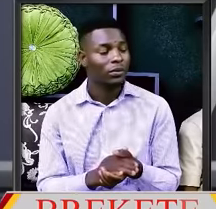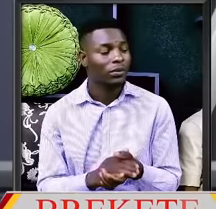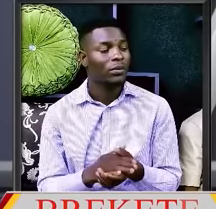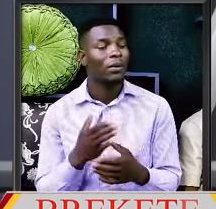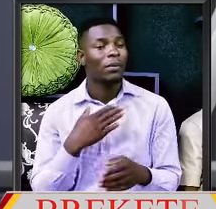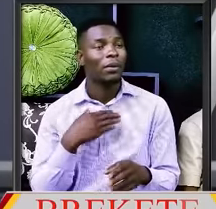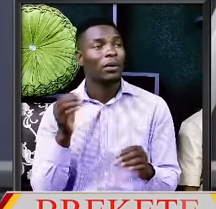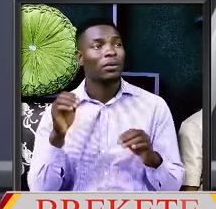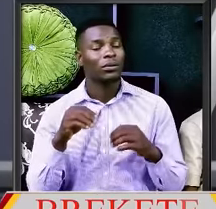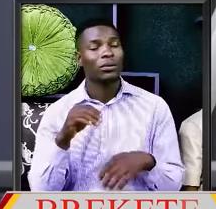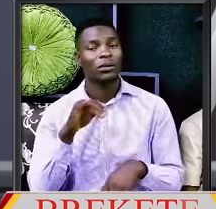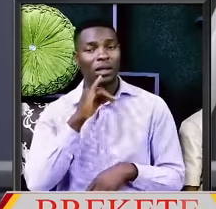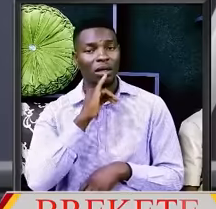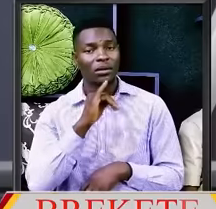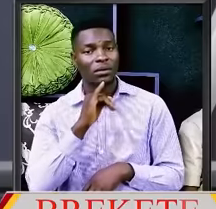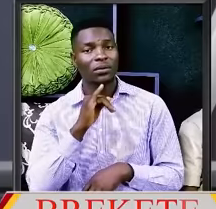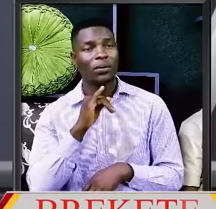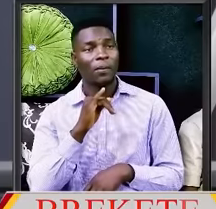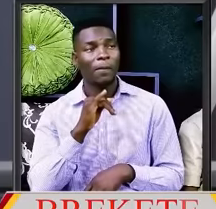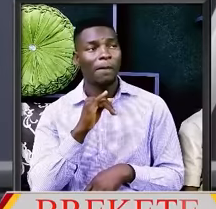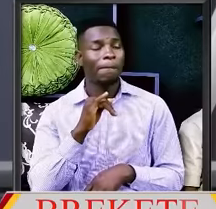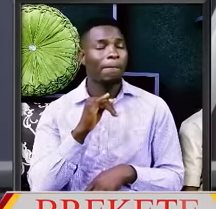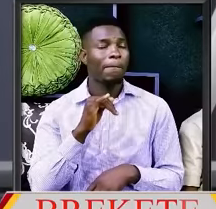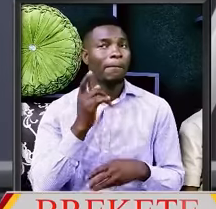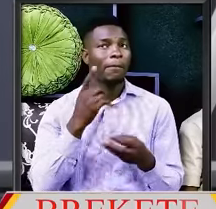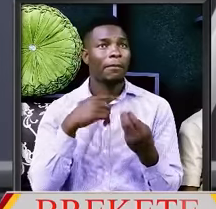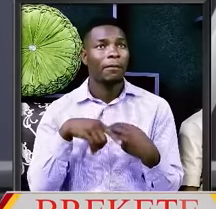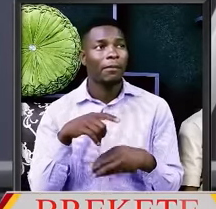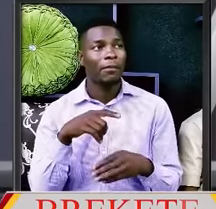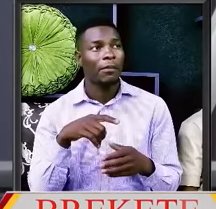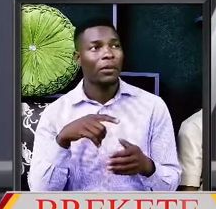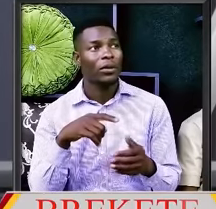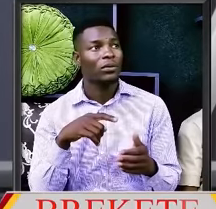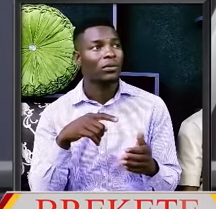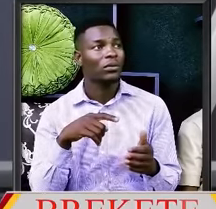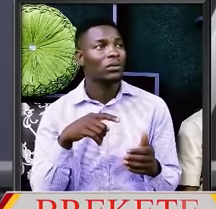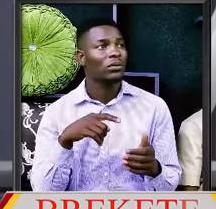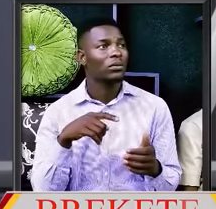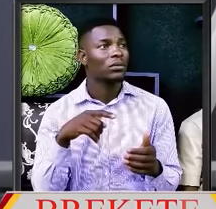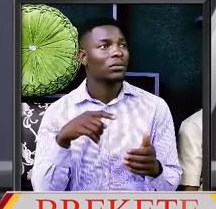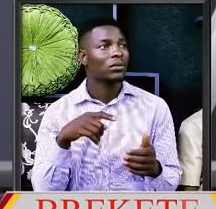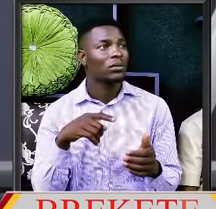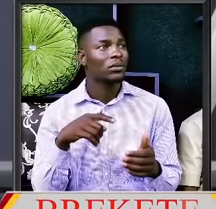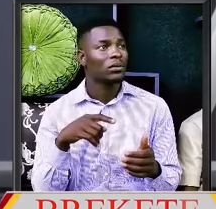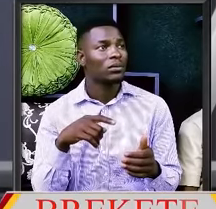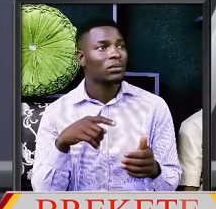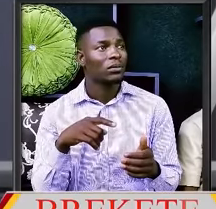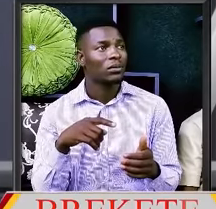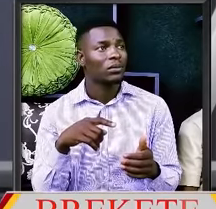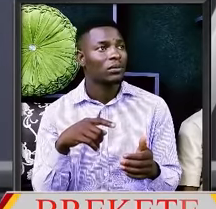Yeah, my contributor is say about the baby Liam.